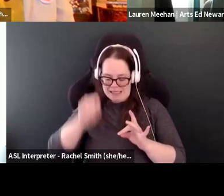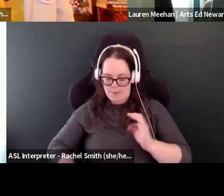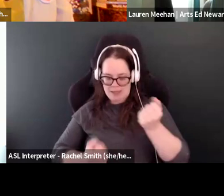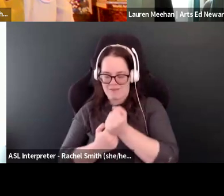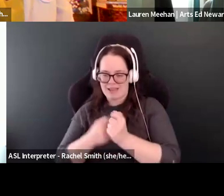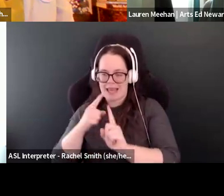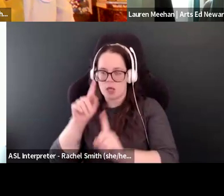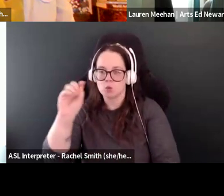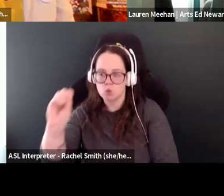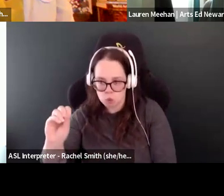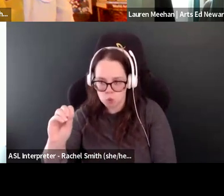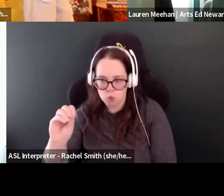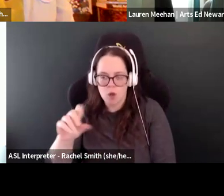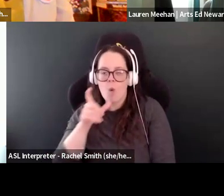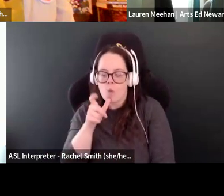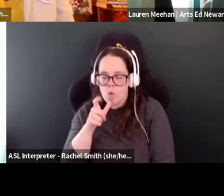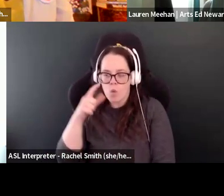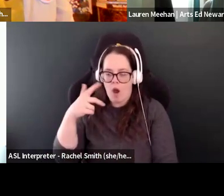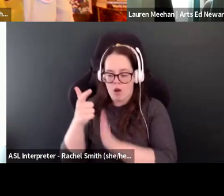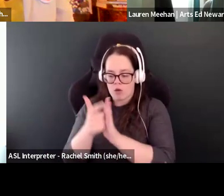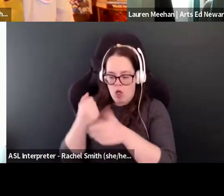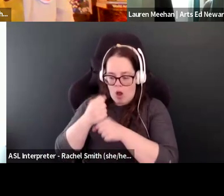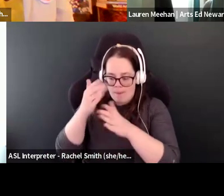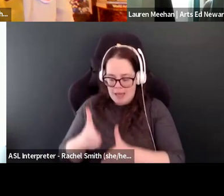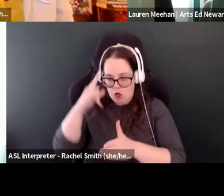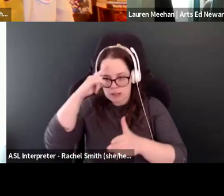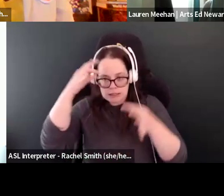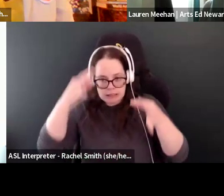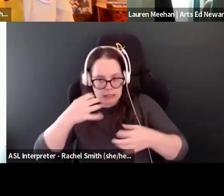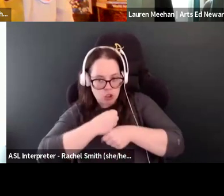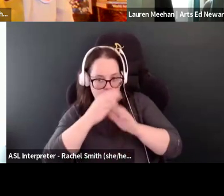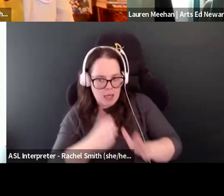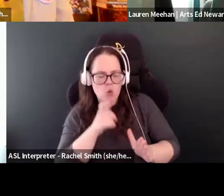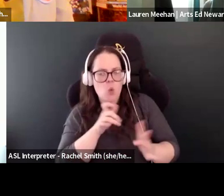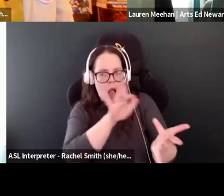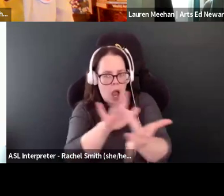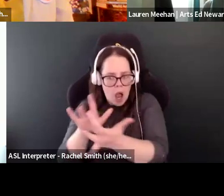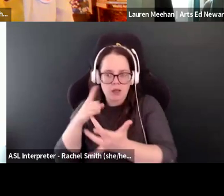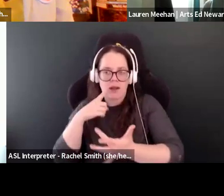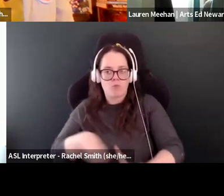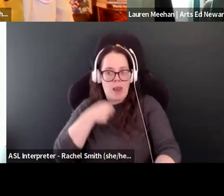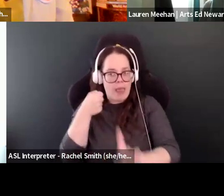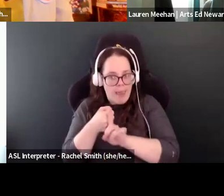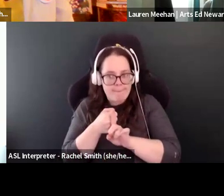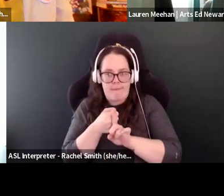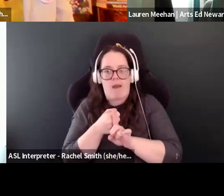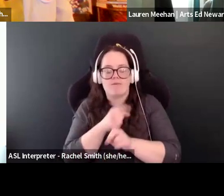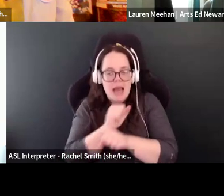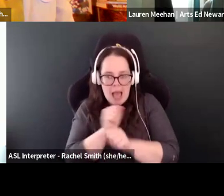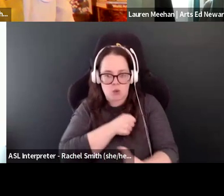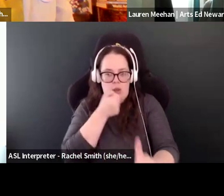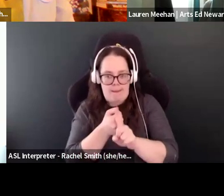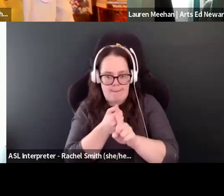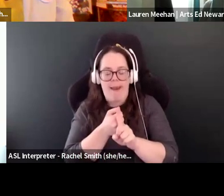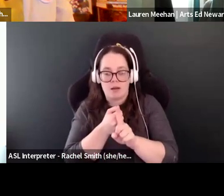decision makers that they need to be reaching out to make a difference. Can you provide any insight